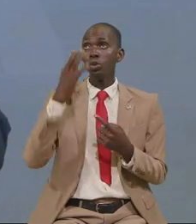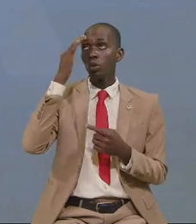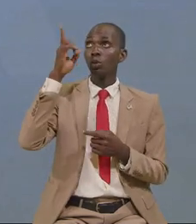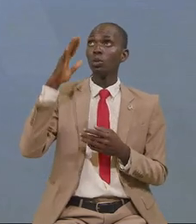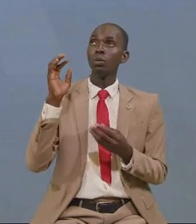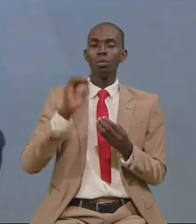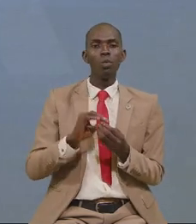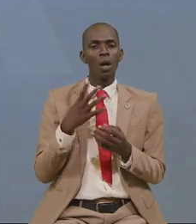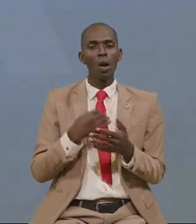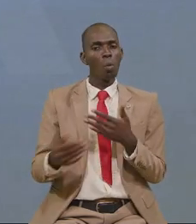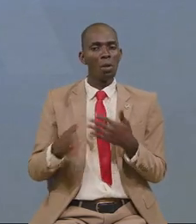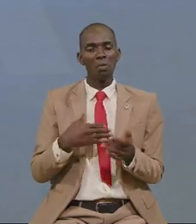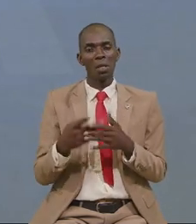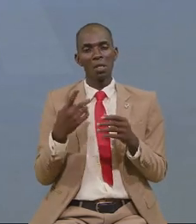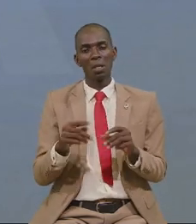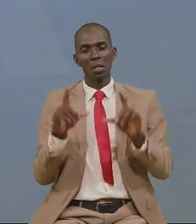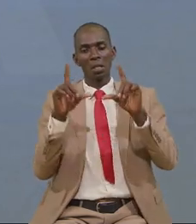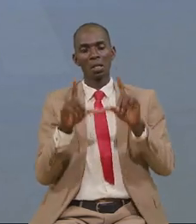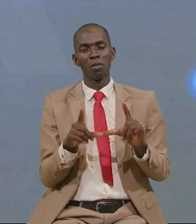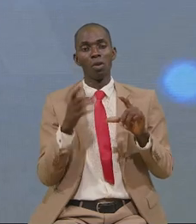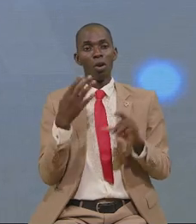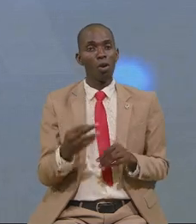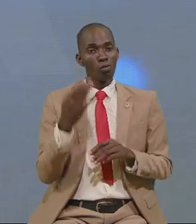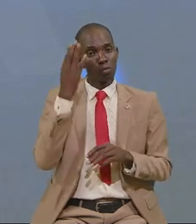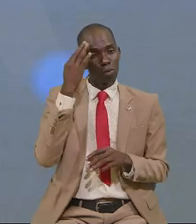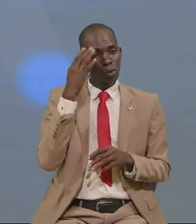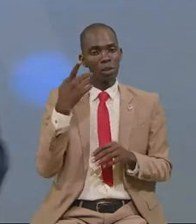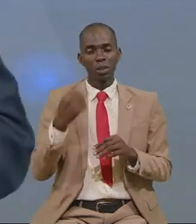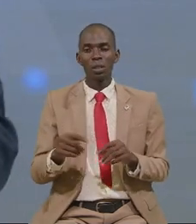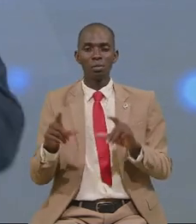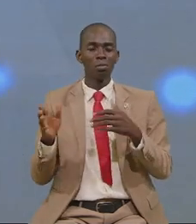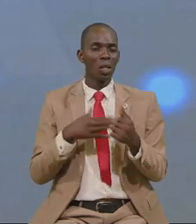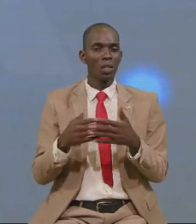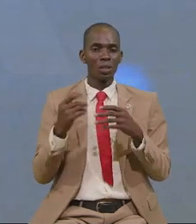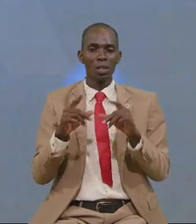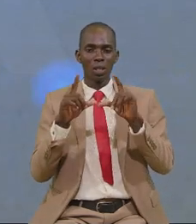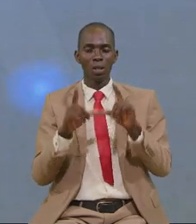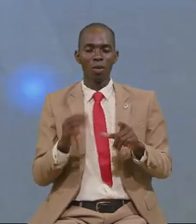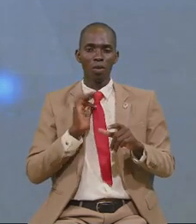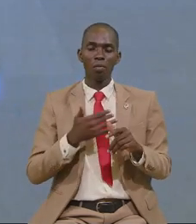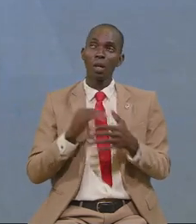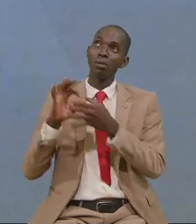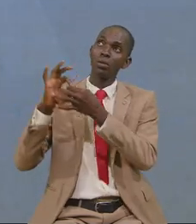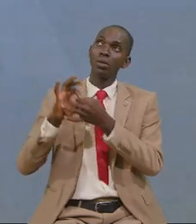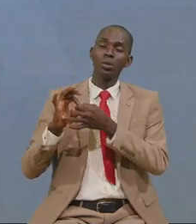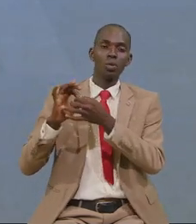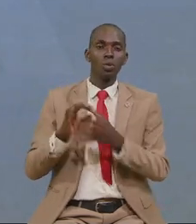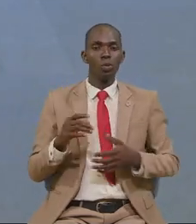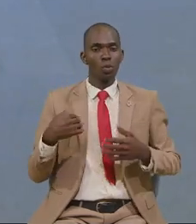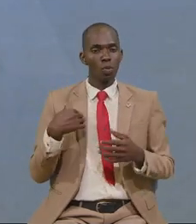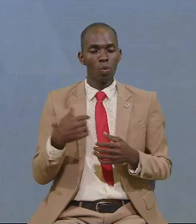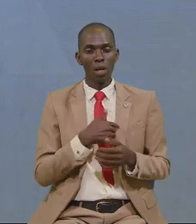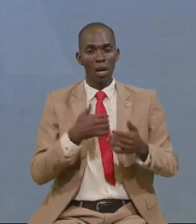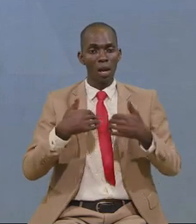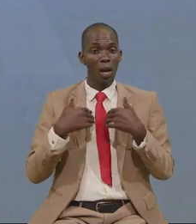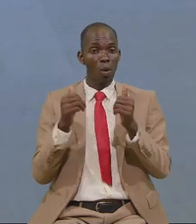knowledge, whatever level of intimacy, whatever level of relationship you have with God,